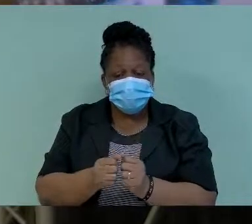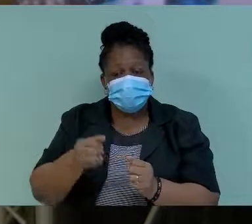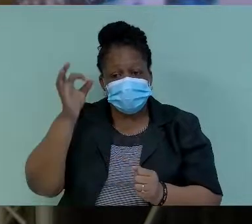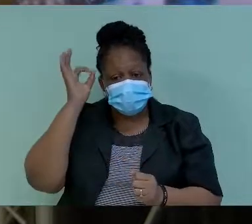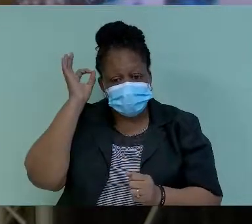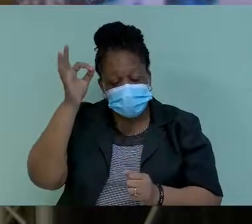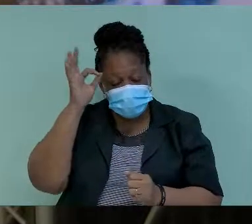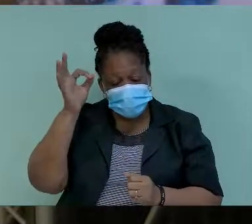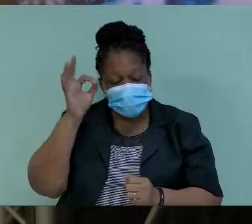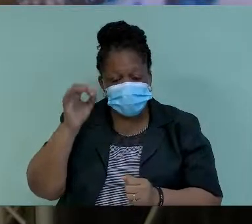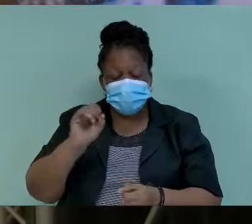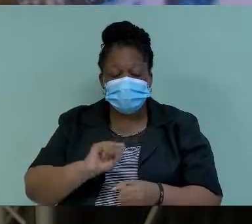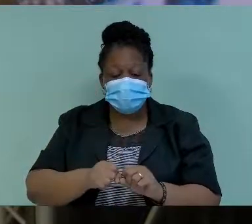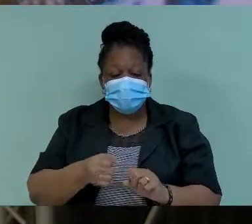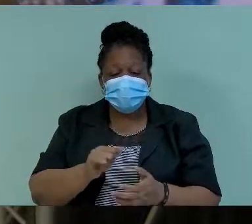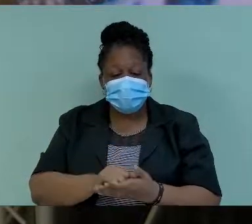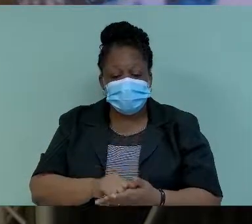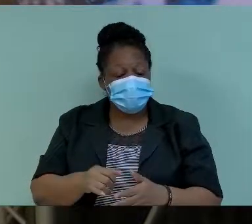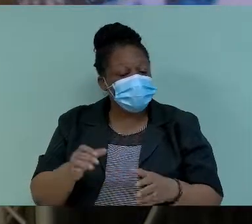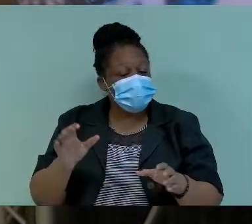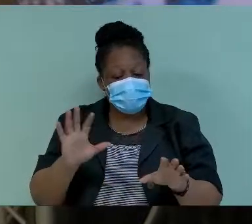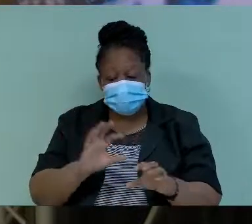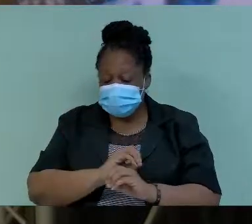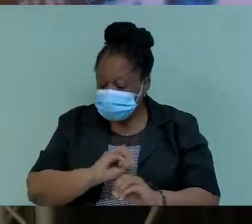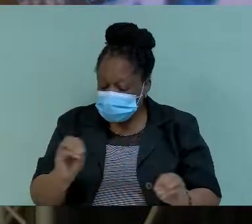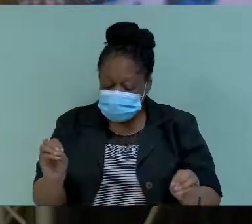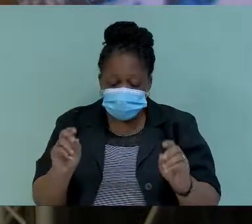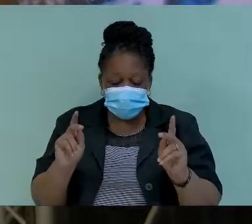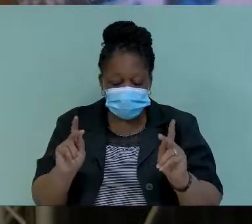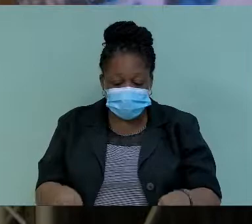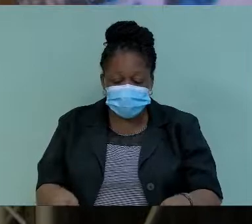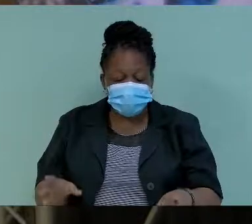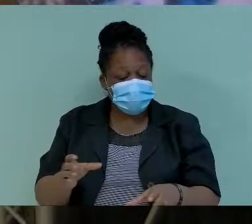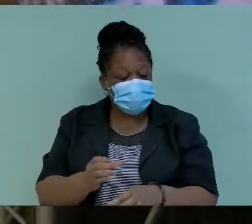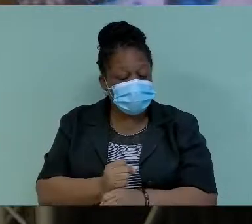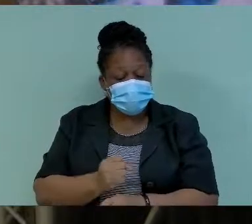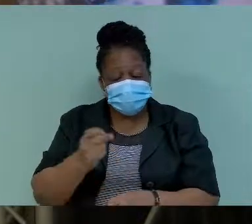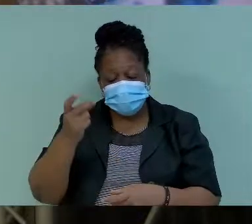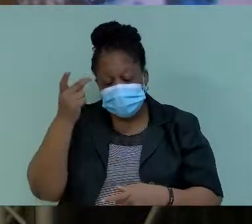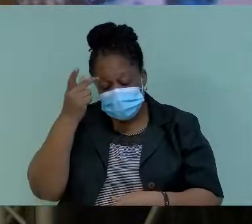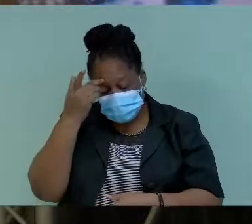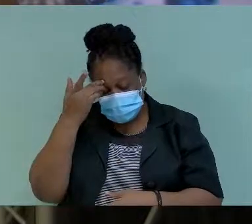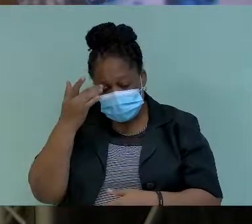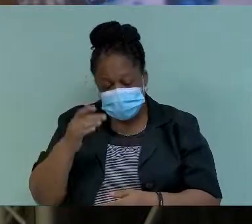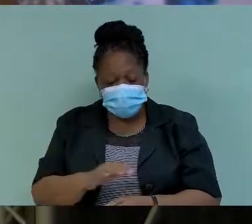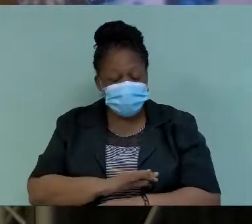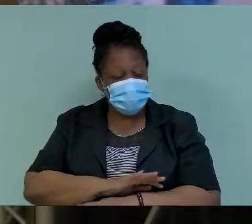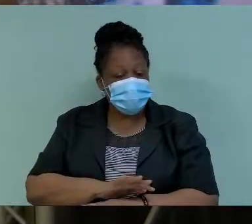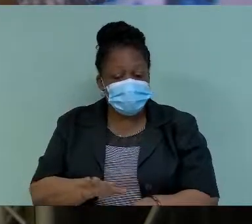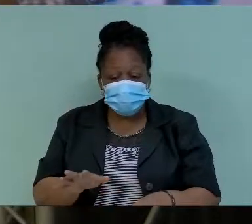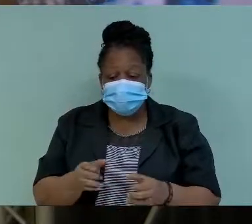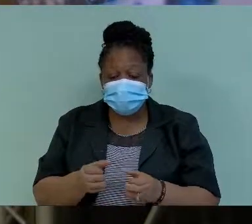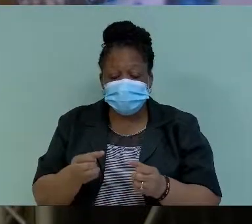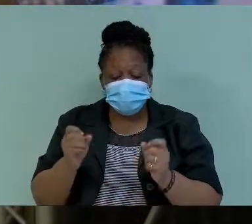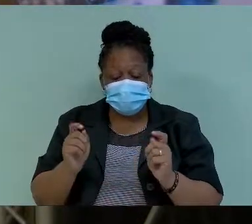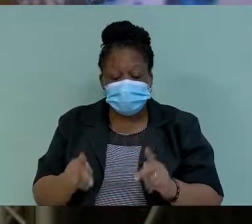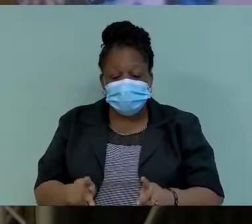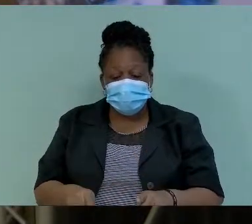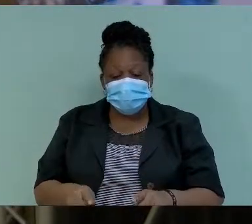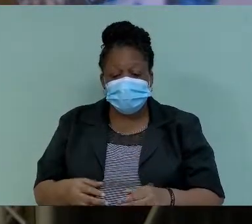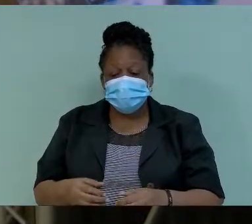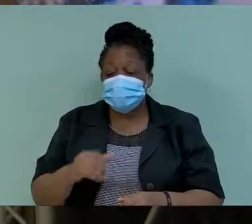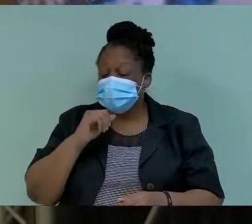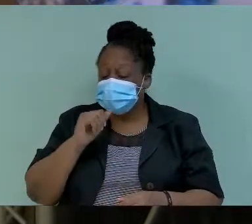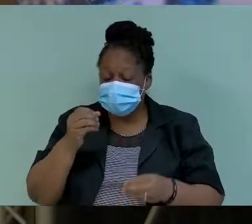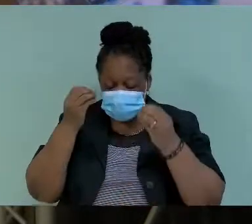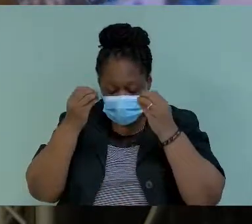prevails. We do not wish for any infringements of the protocols, nor do we wish